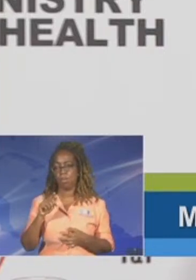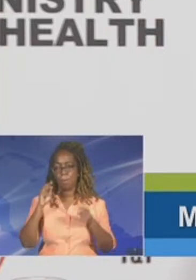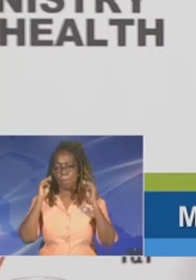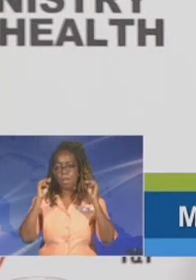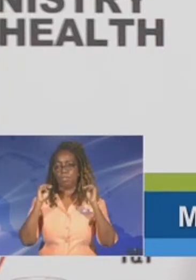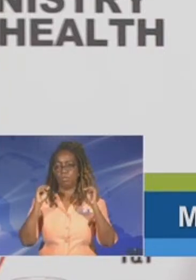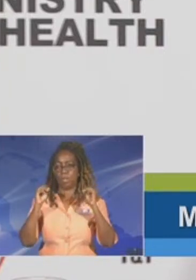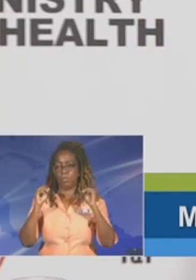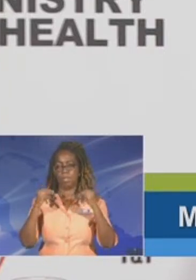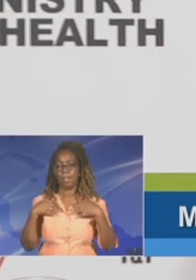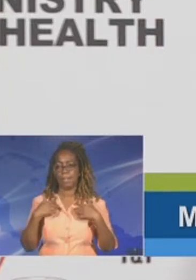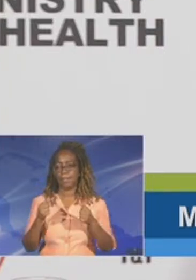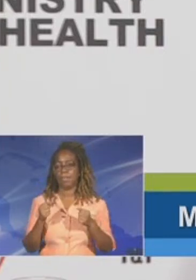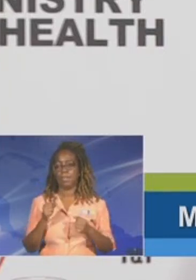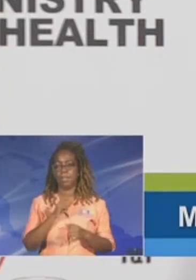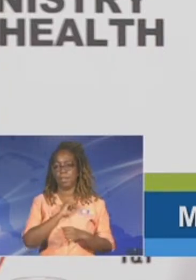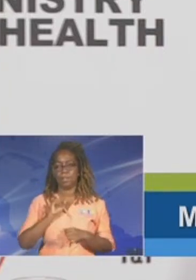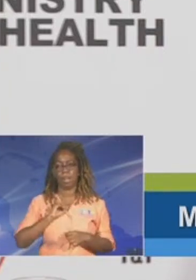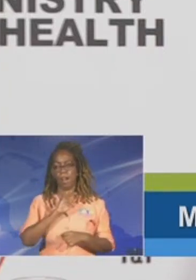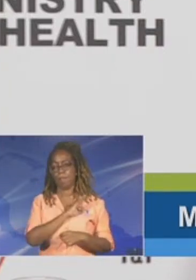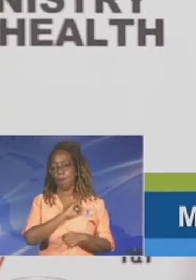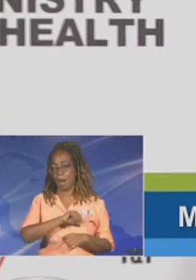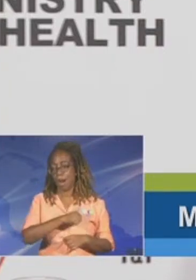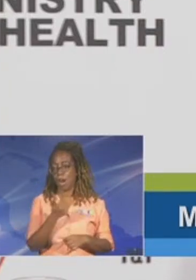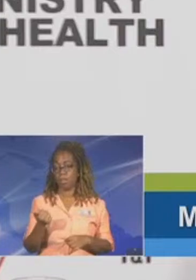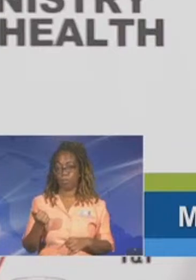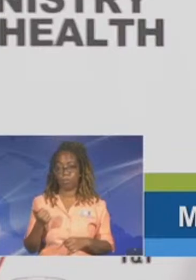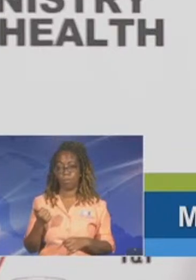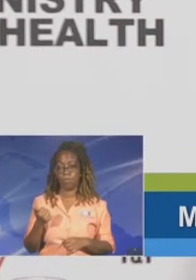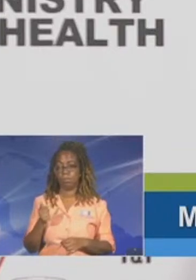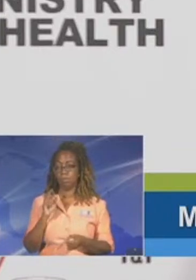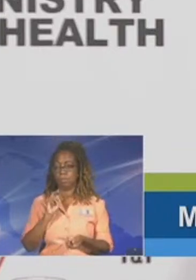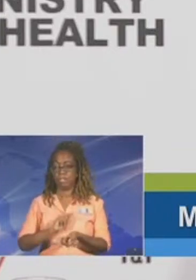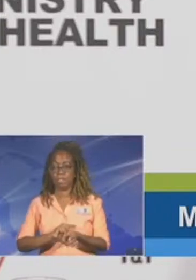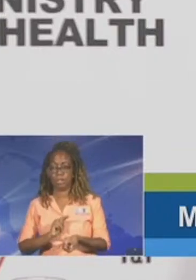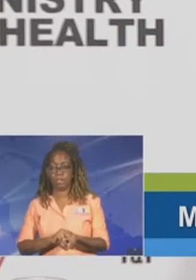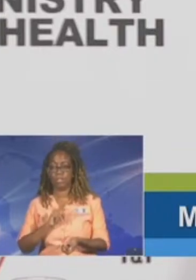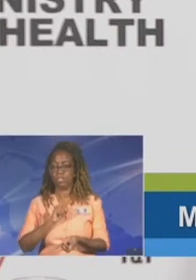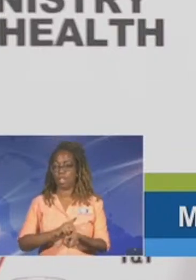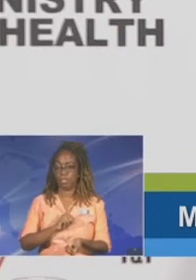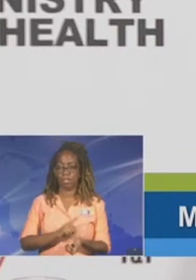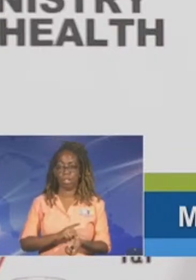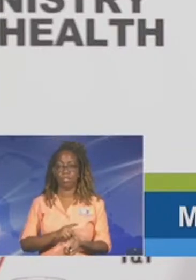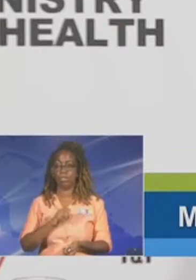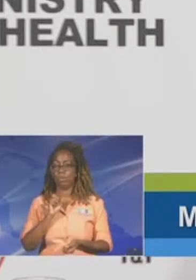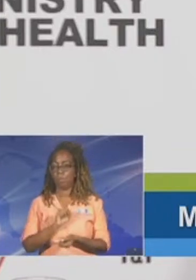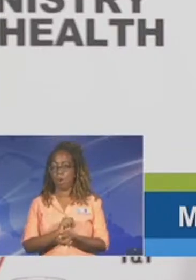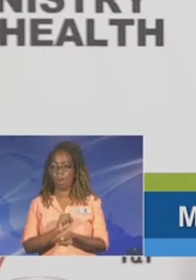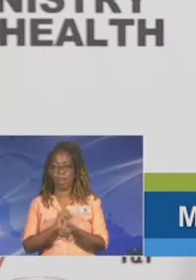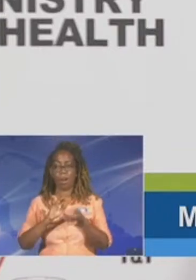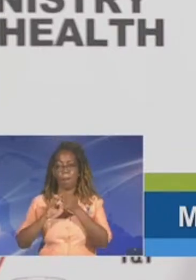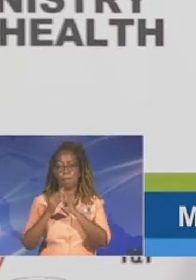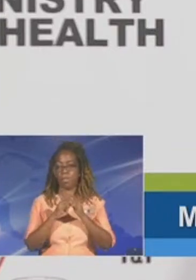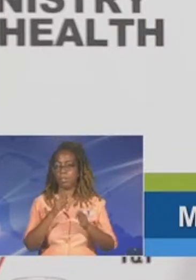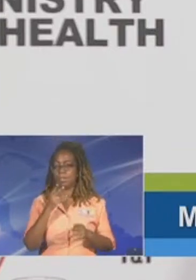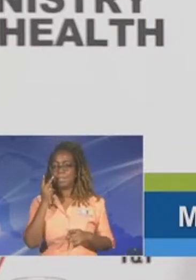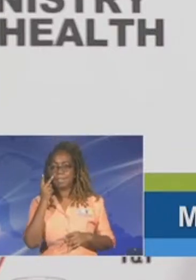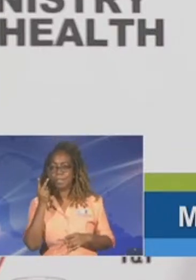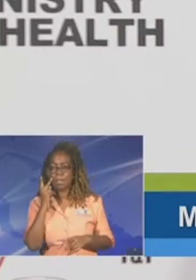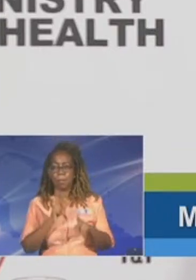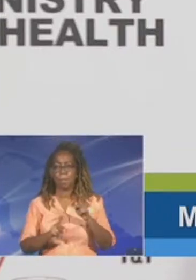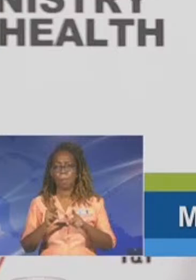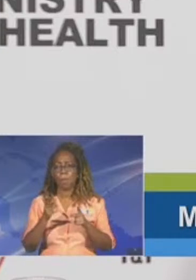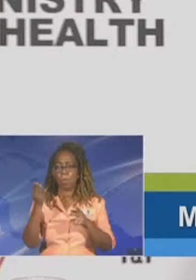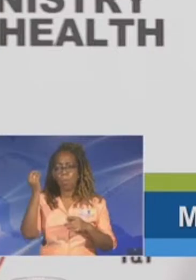RHA staff. Any general practitioner out there working in the community, seeing your patients, who wants to know